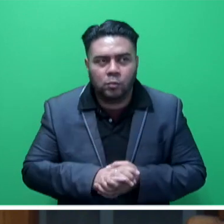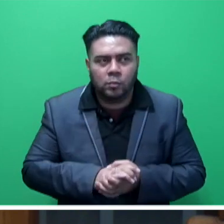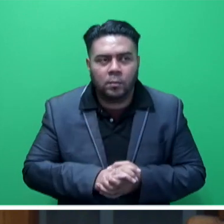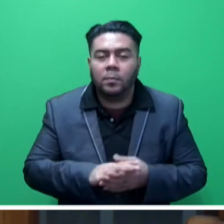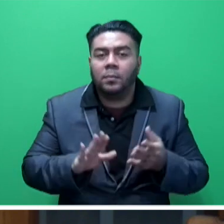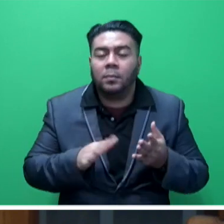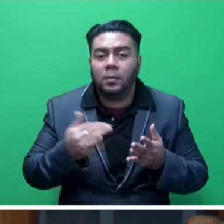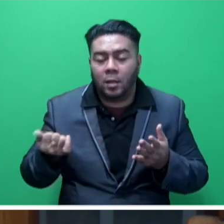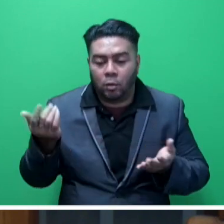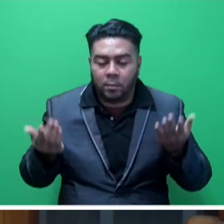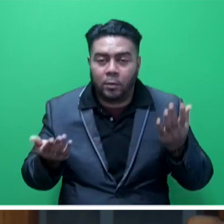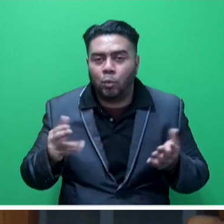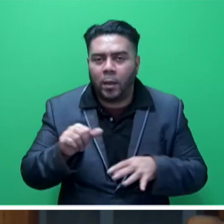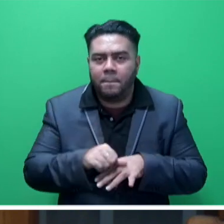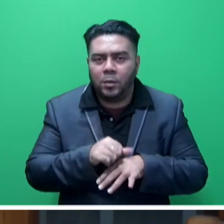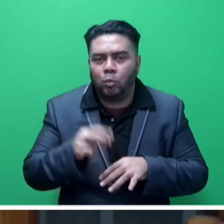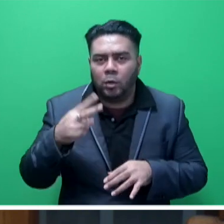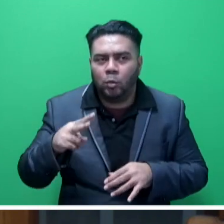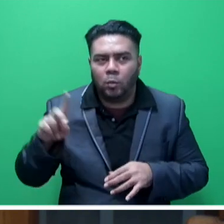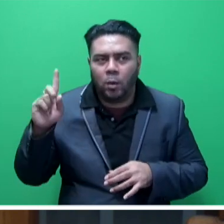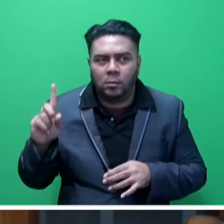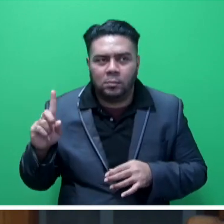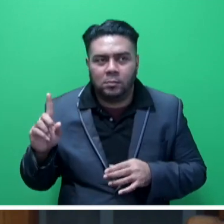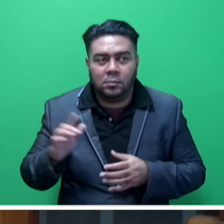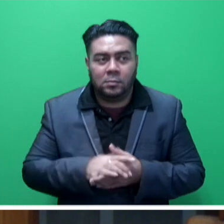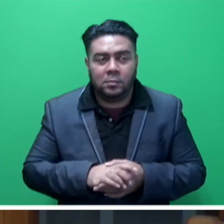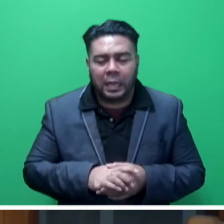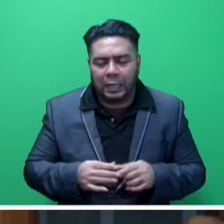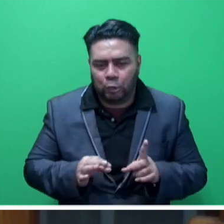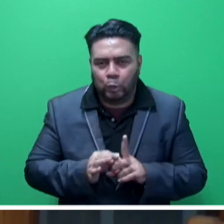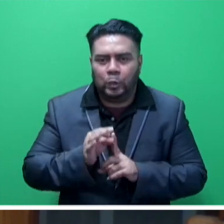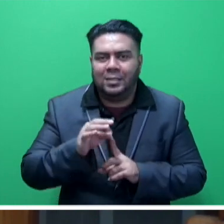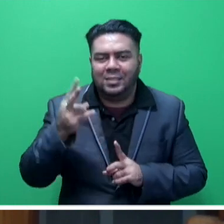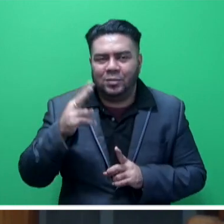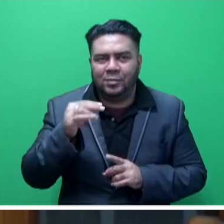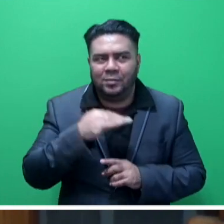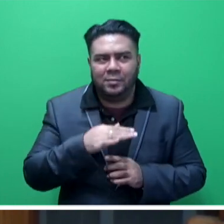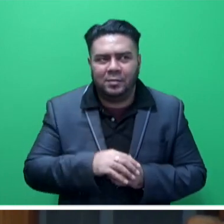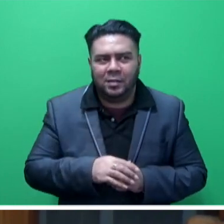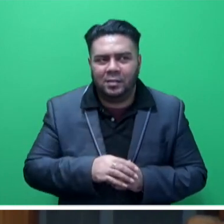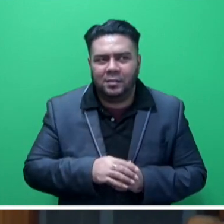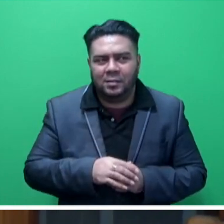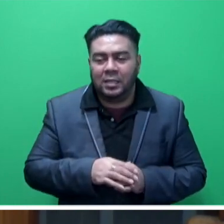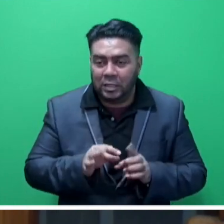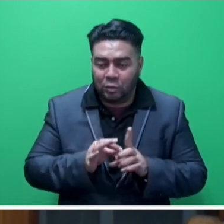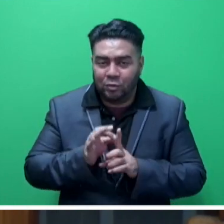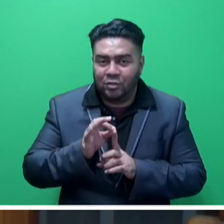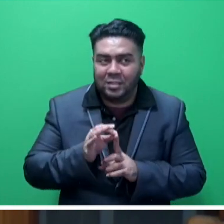to April 2021. There was an increase of 233% of calls. There was an increase